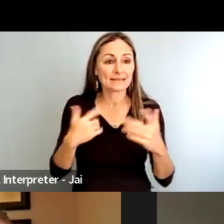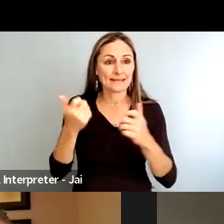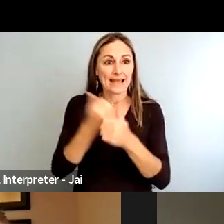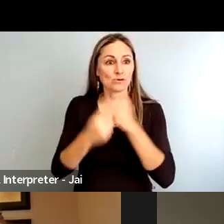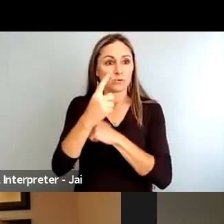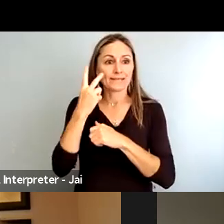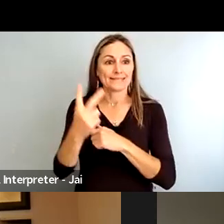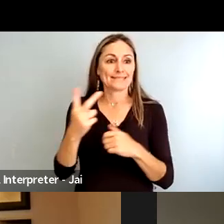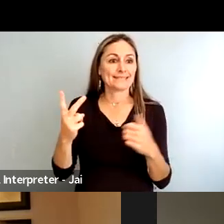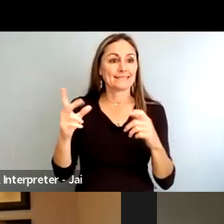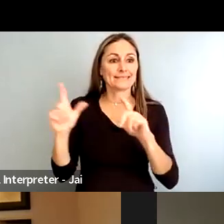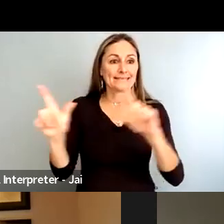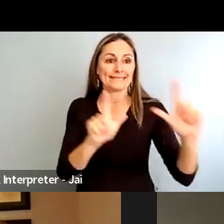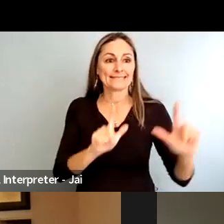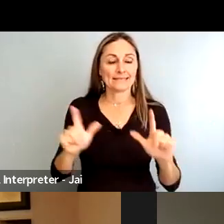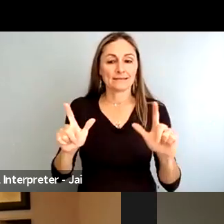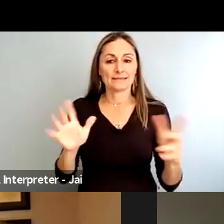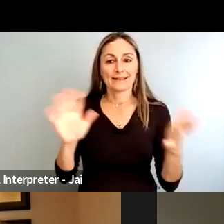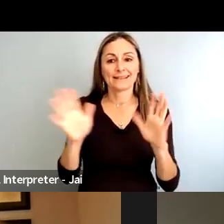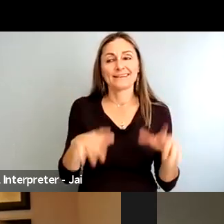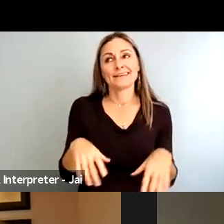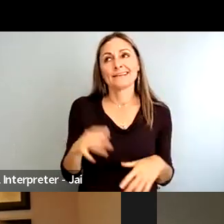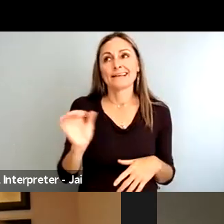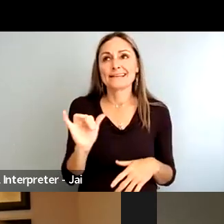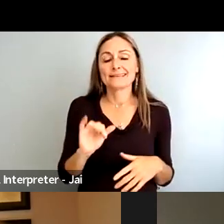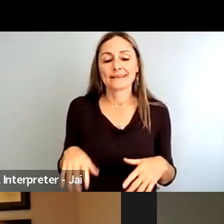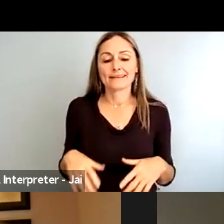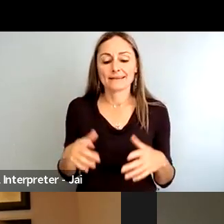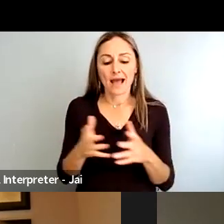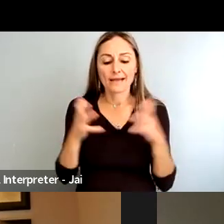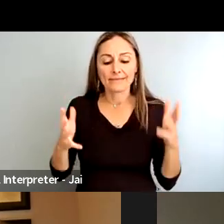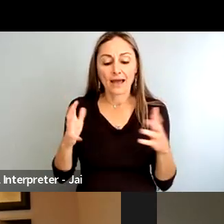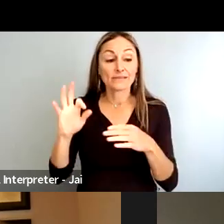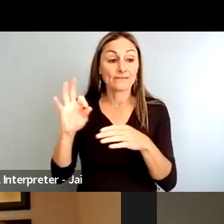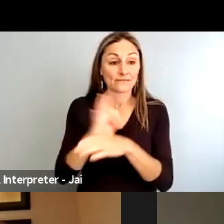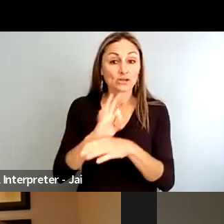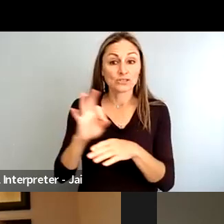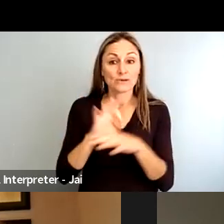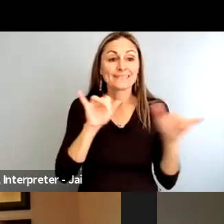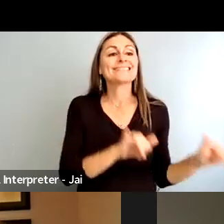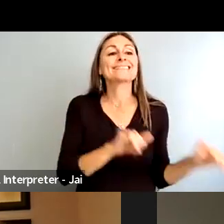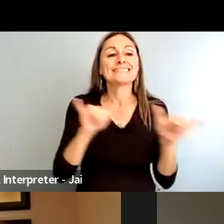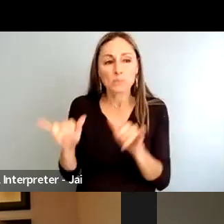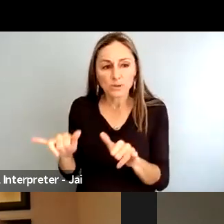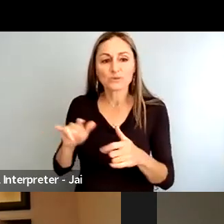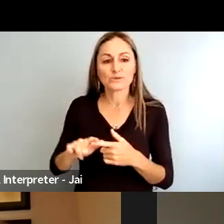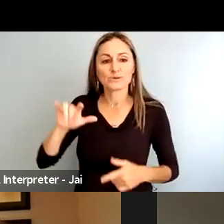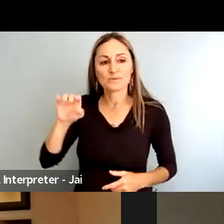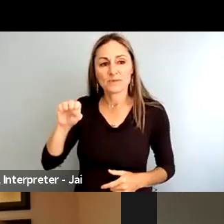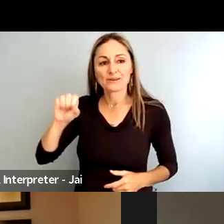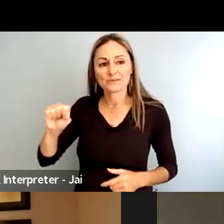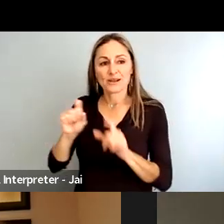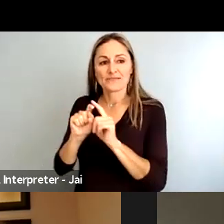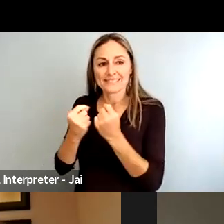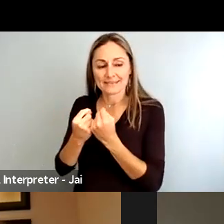like, so like it's a lot of its functionalities are similar to Microsoft Teams. And